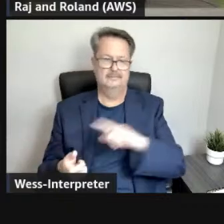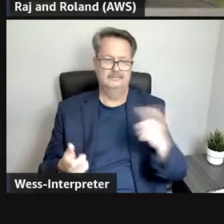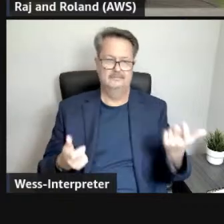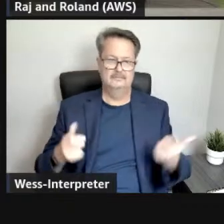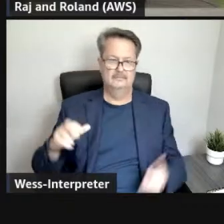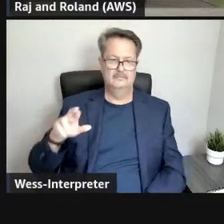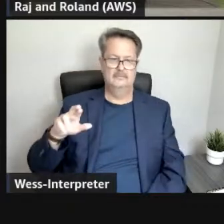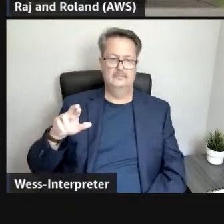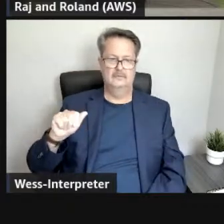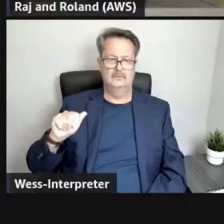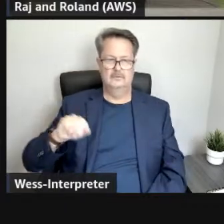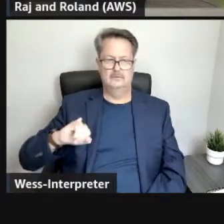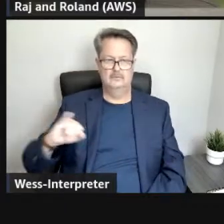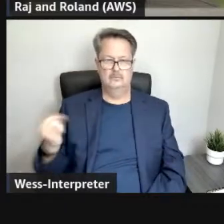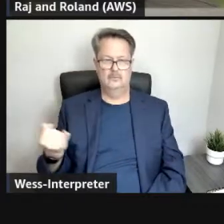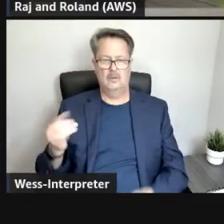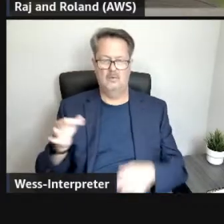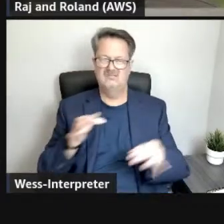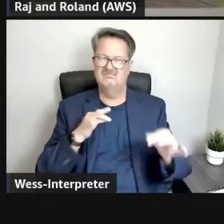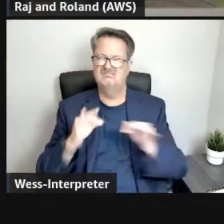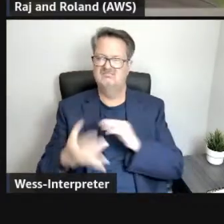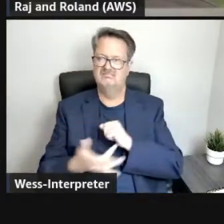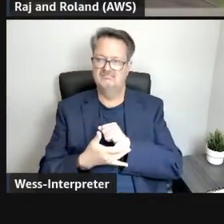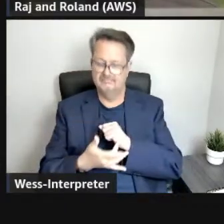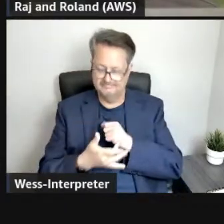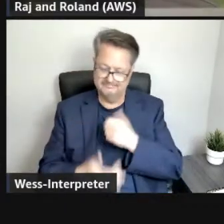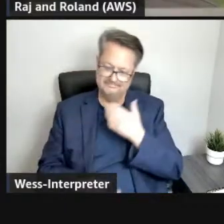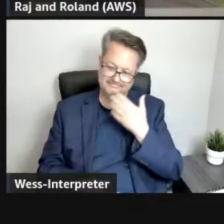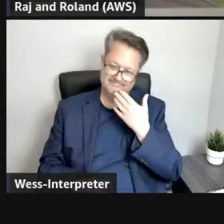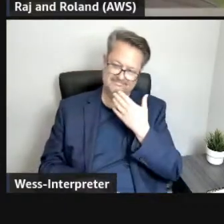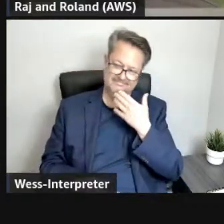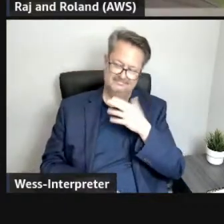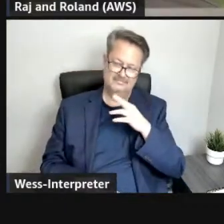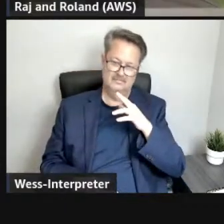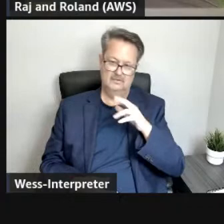some different techniques there. Thank you, Roland. So Roland talked